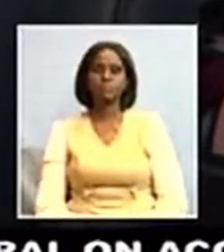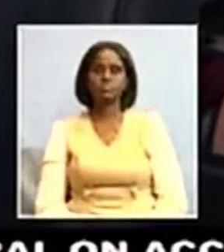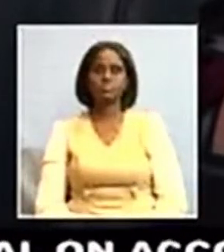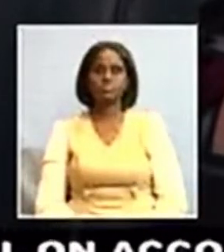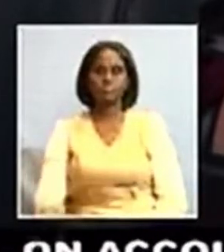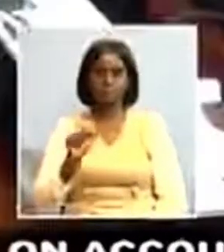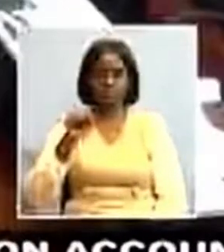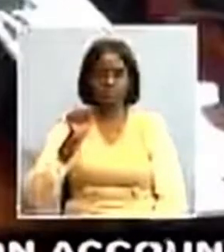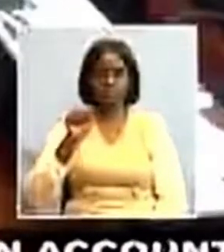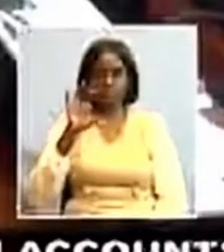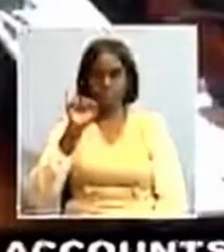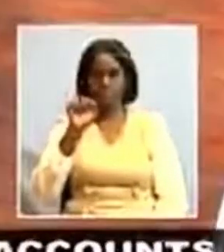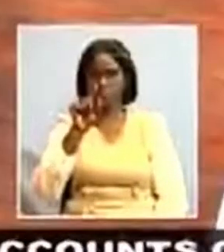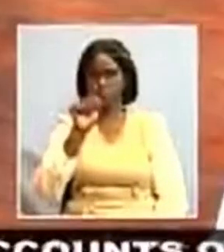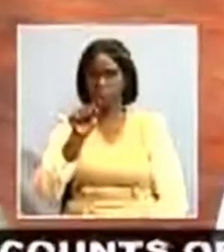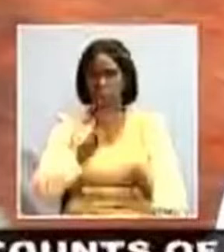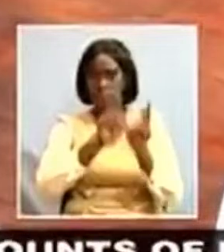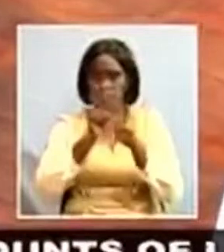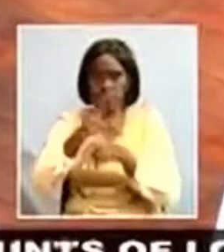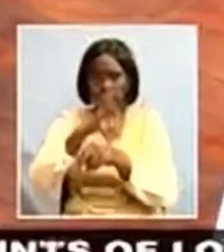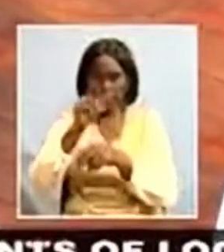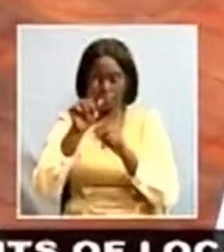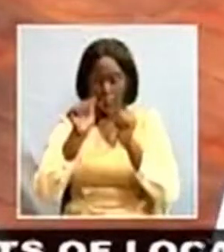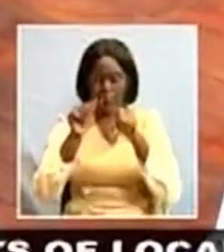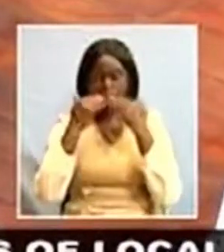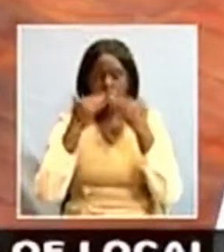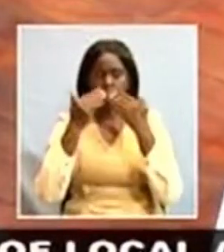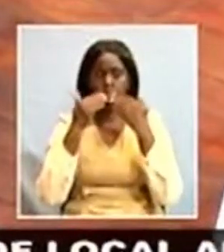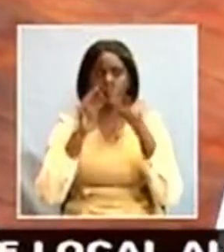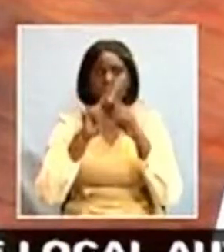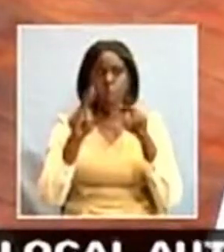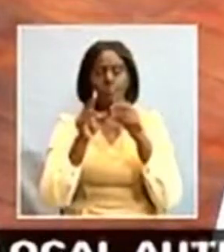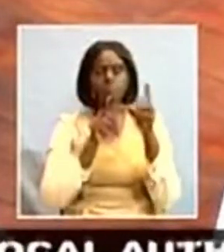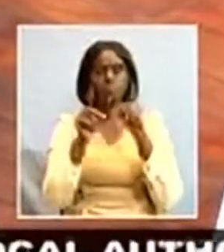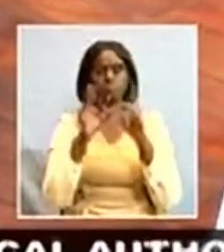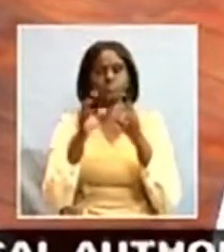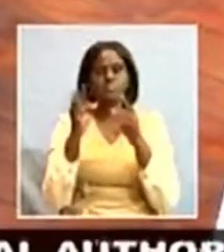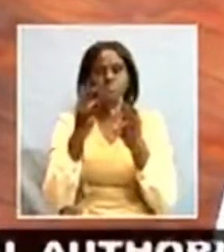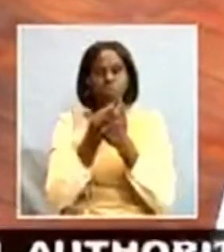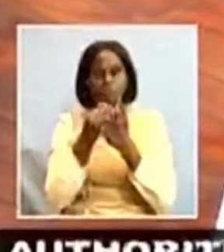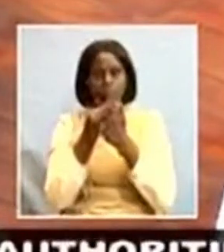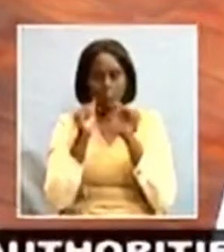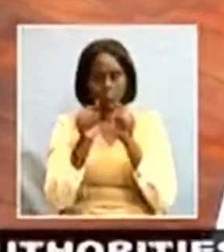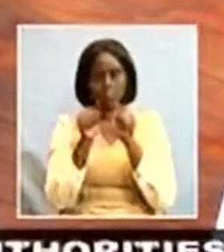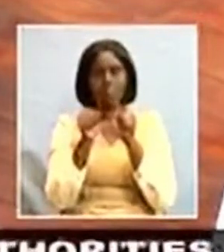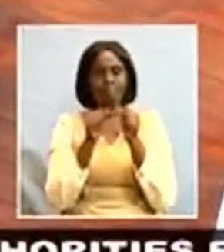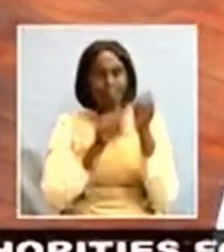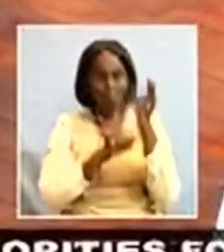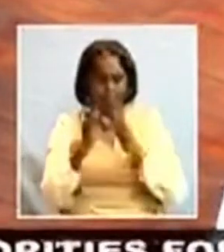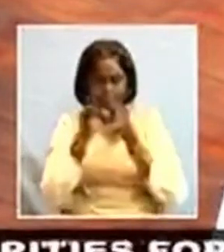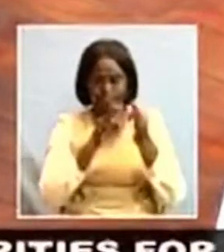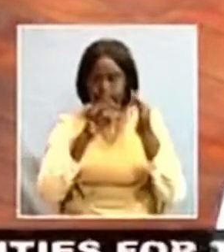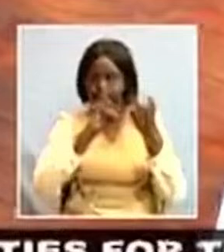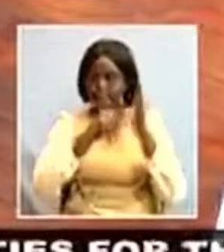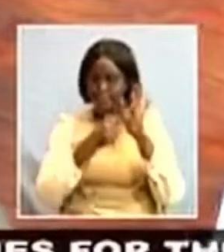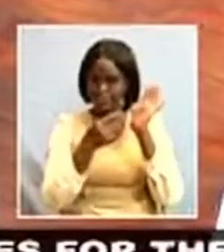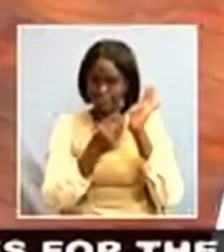Yes, you may respond. Thank you, Chair. The Director of Finance can highlight that better.